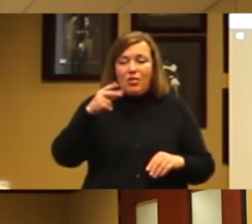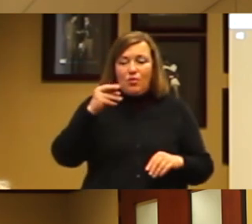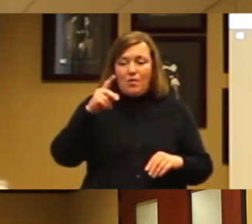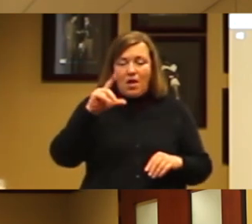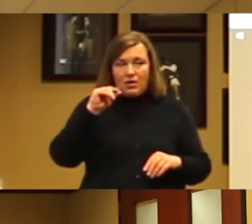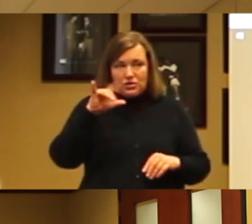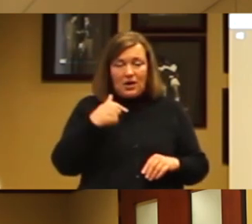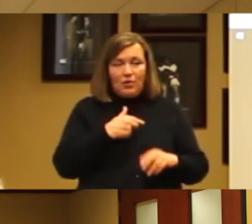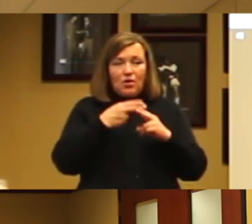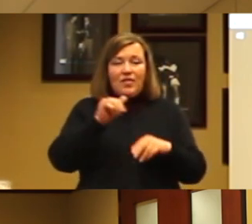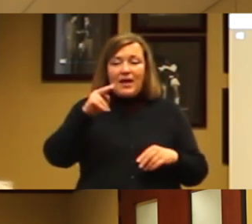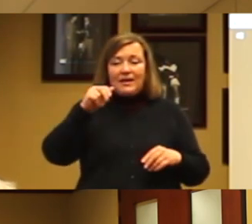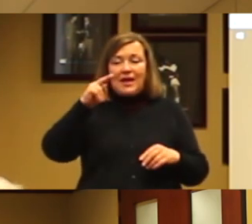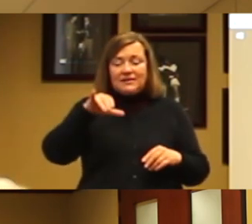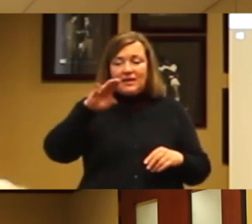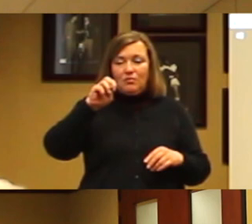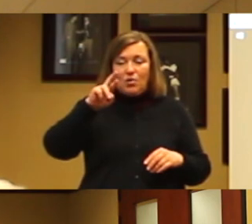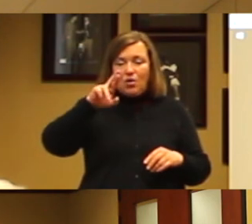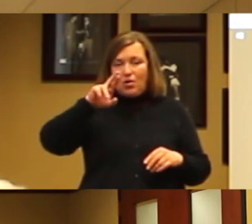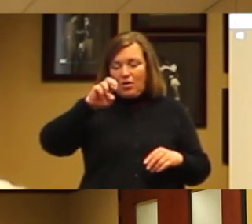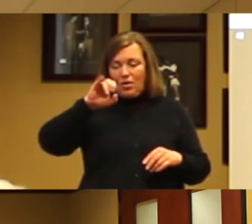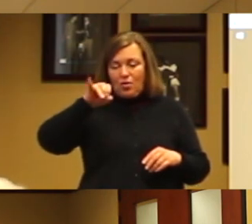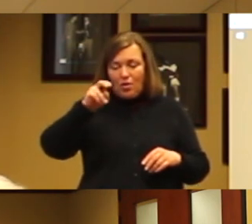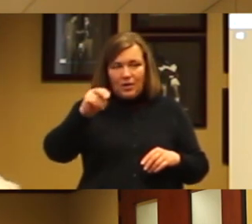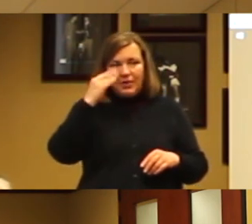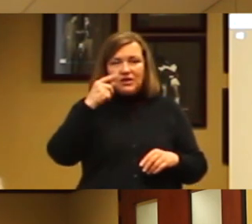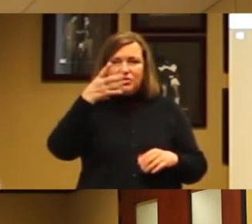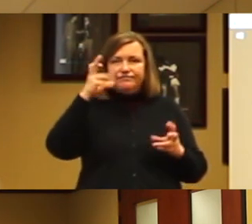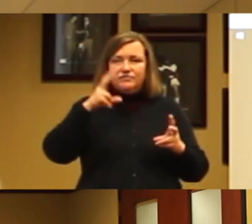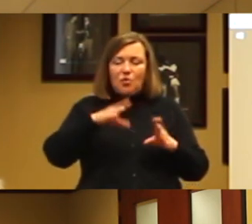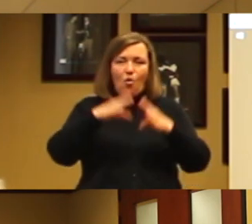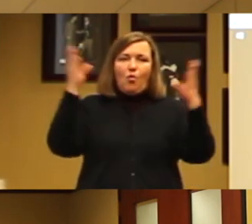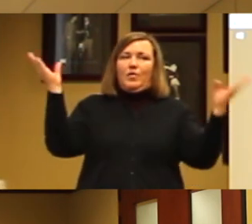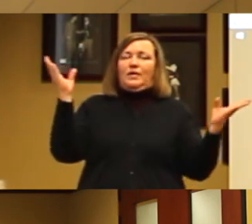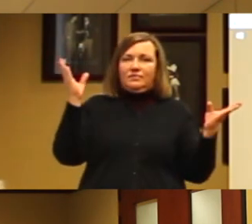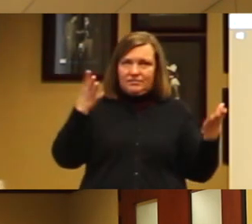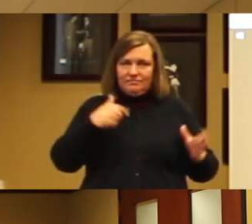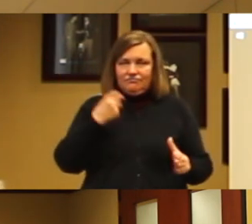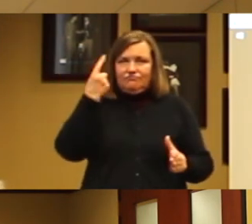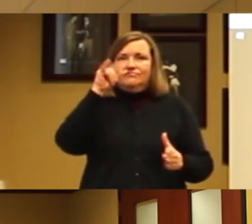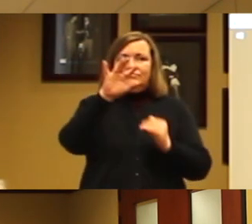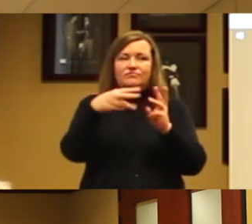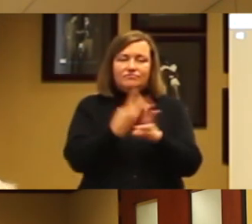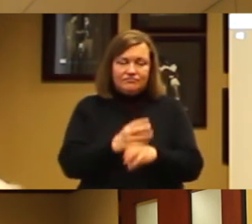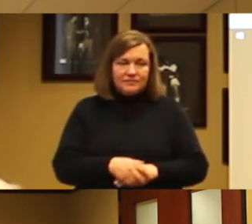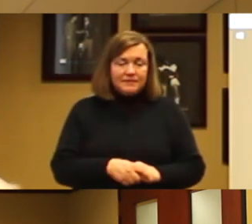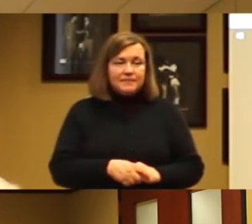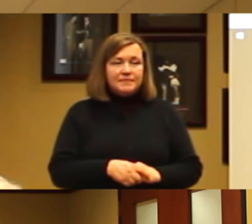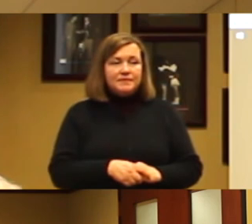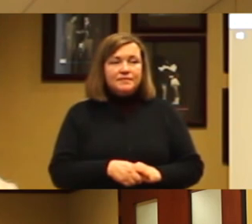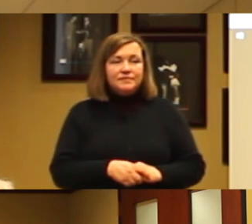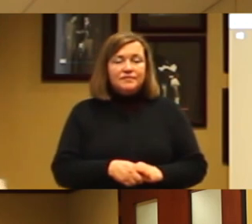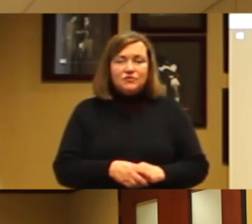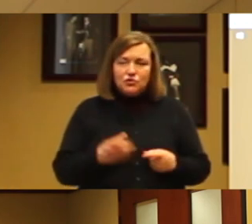it Nancy Morejon because she had been opened the doors to that world. And so doing research,